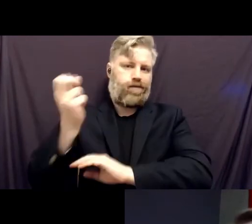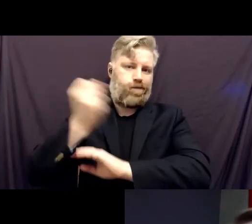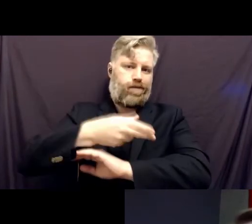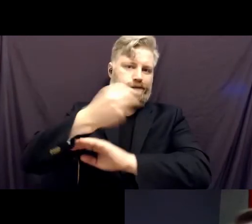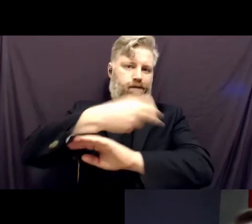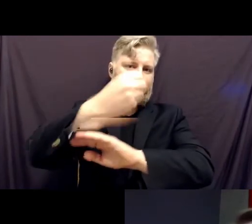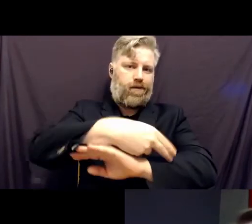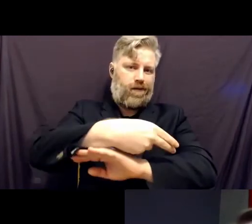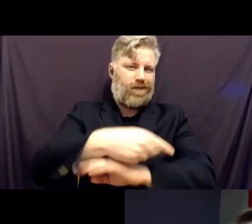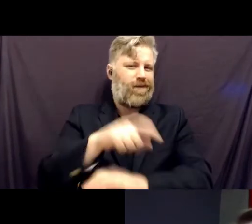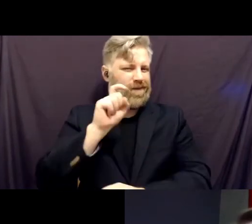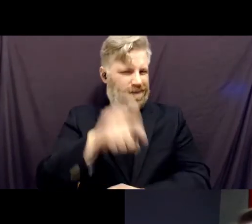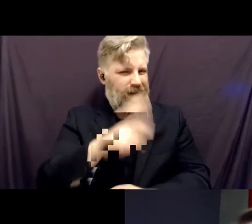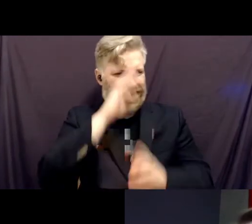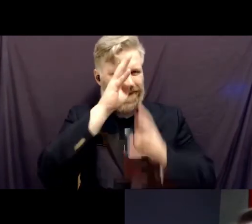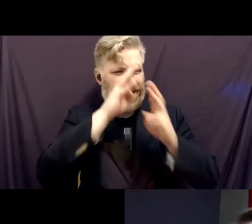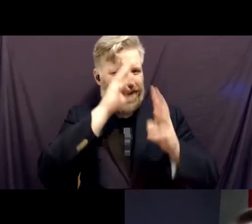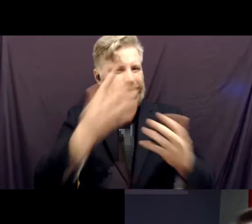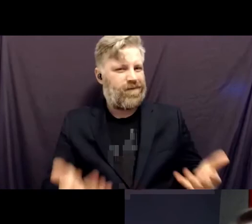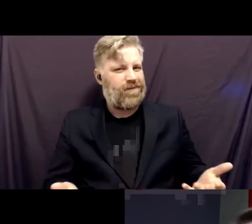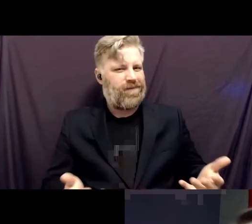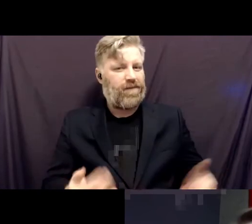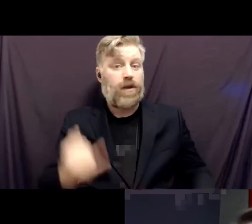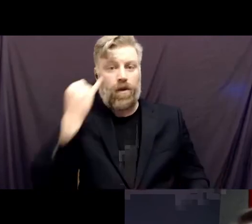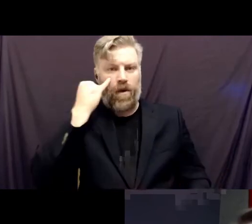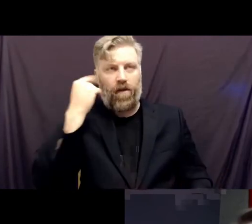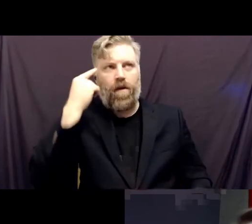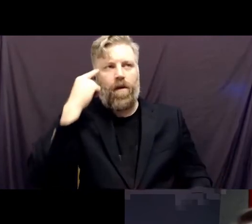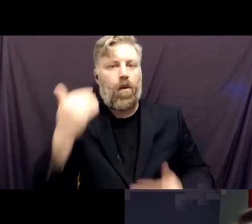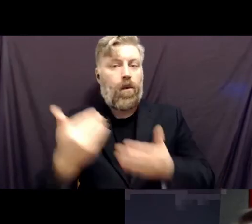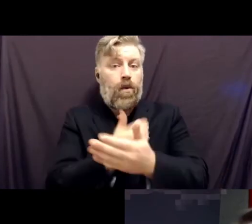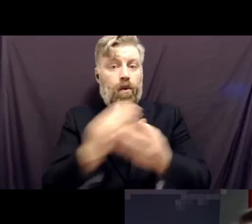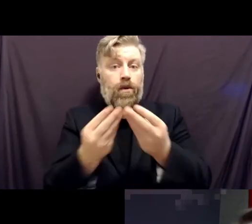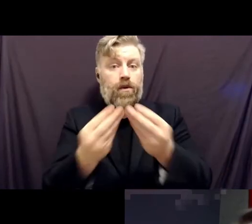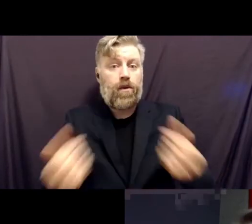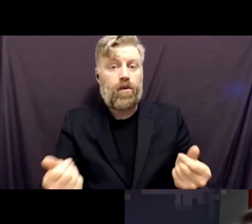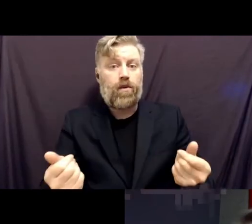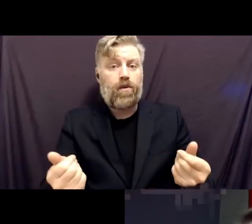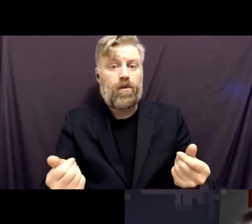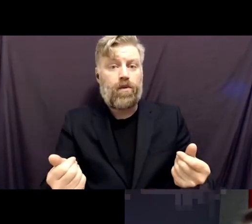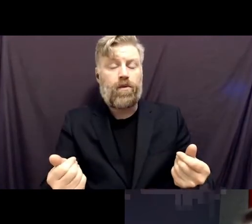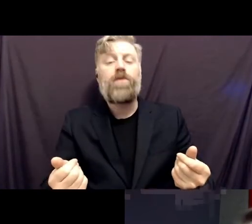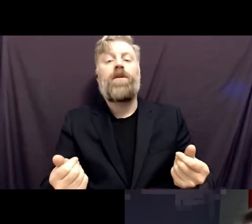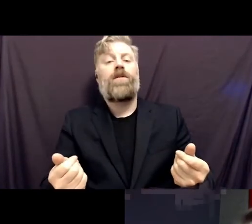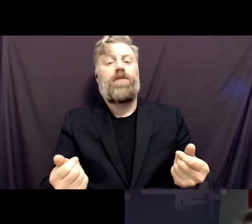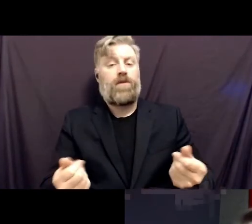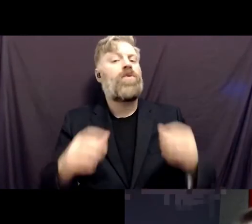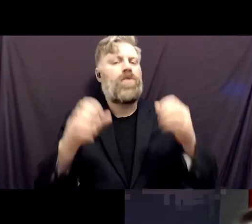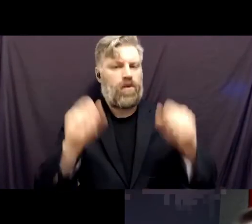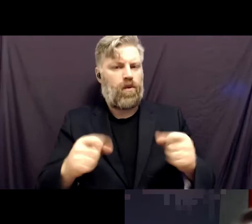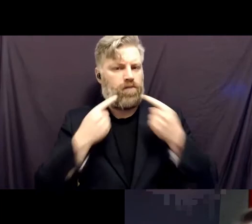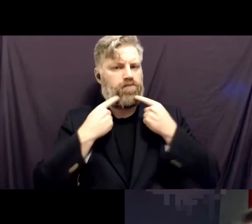therefore, if you find new solutions, you can be very